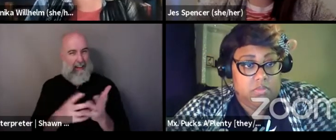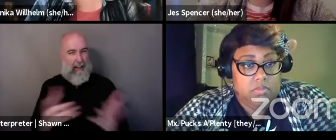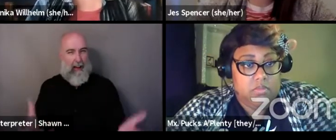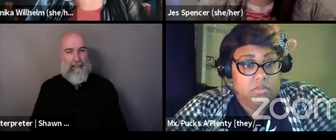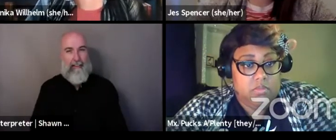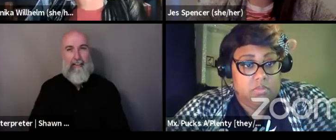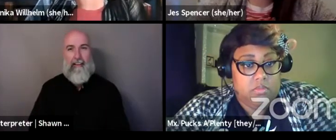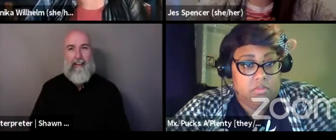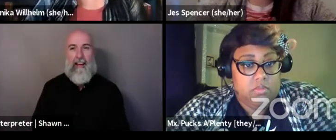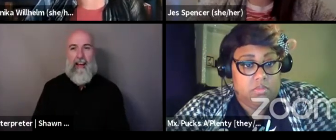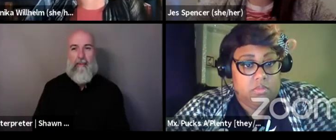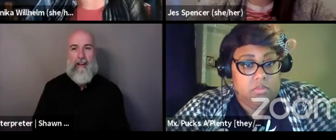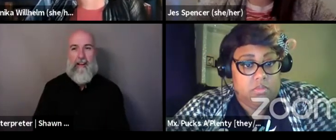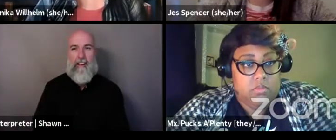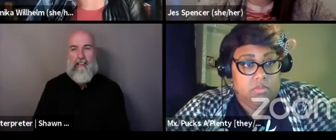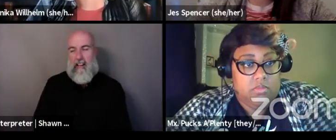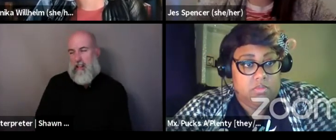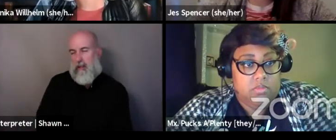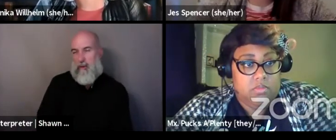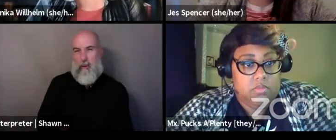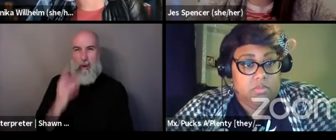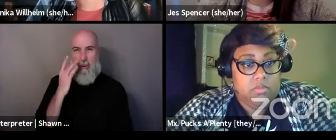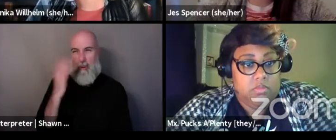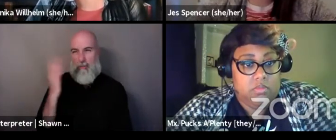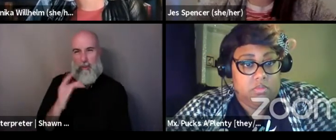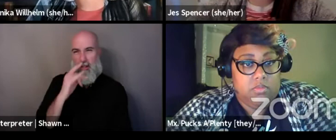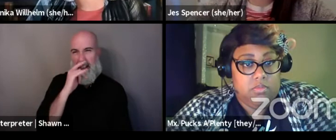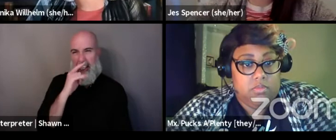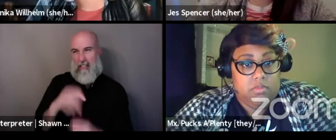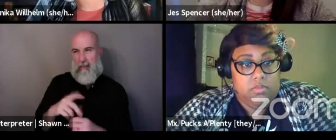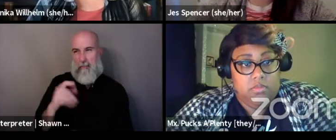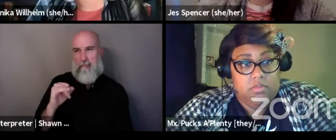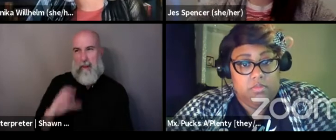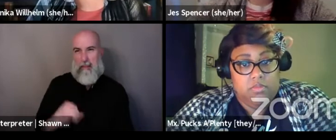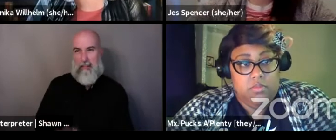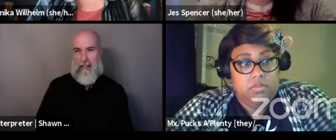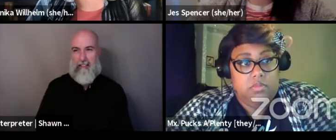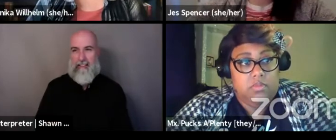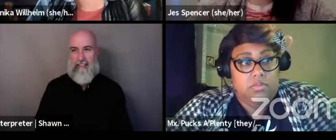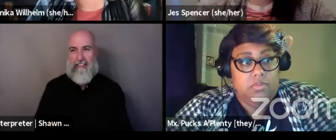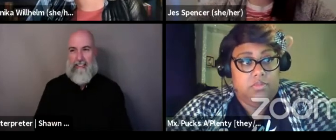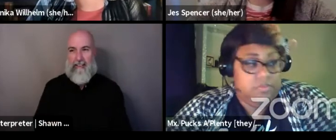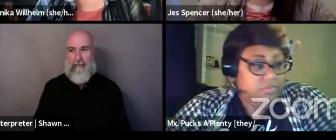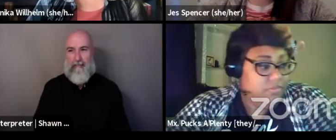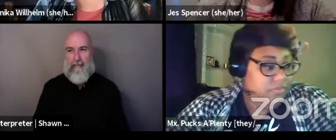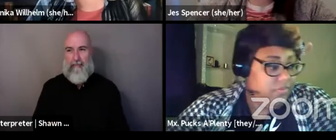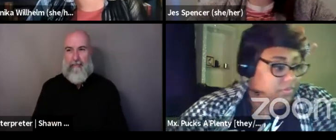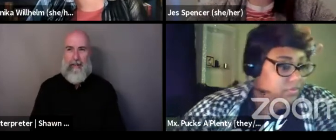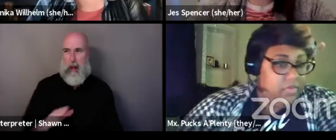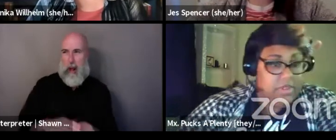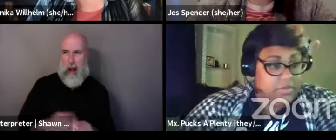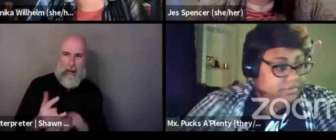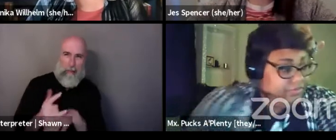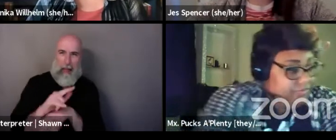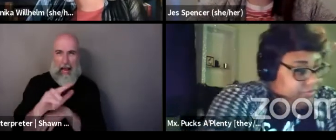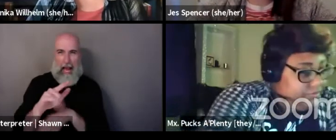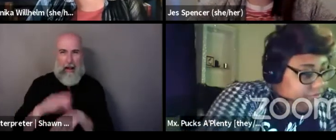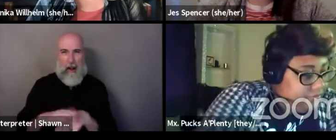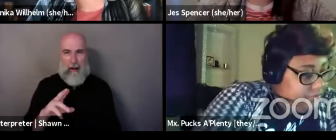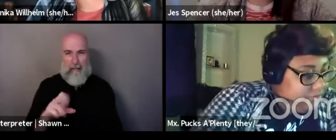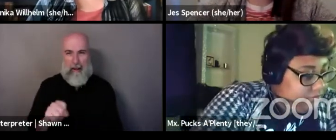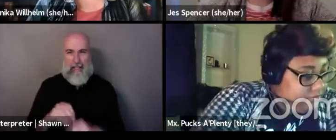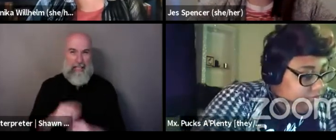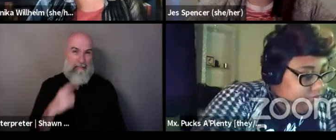And I'm like, ew, why would you bring your kid in public? I'm like, on a plane, on a bus, in a